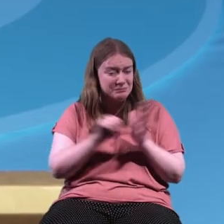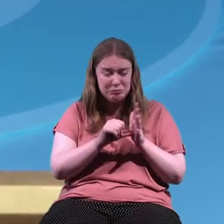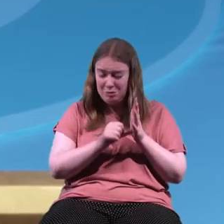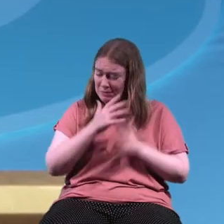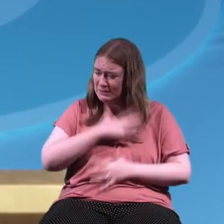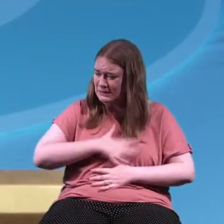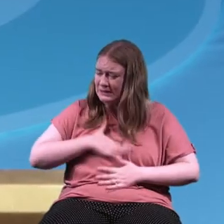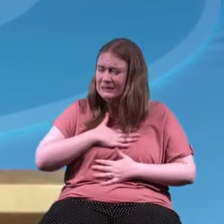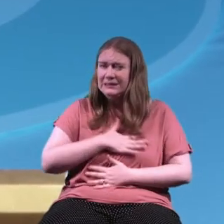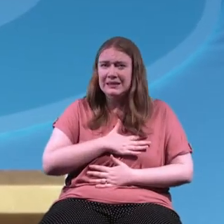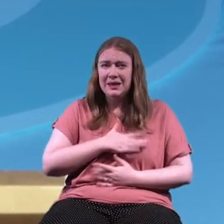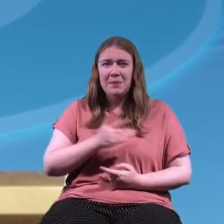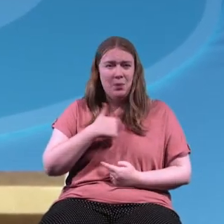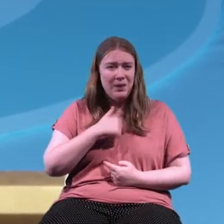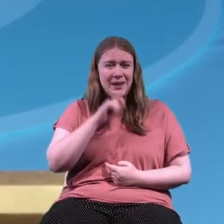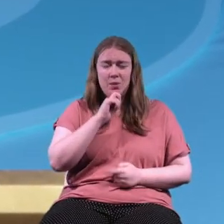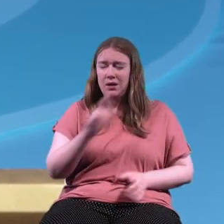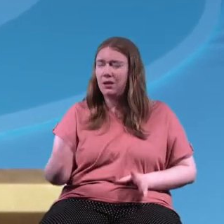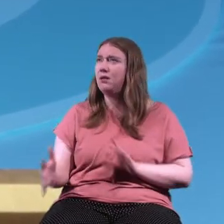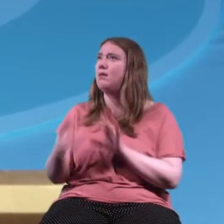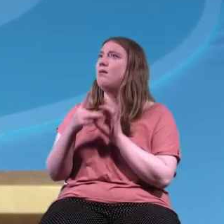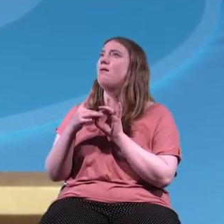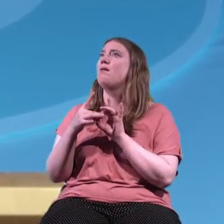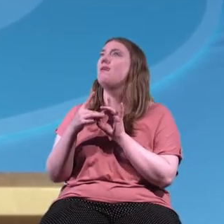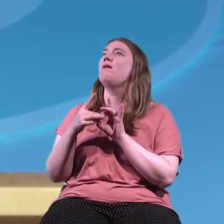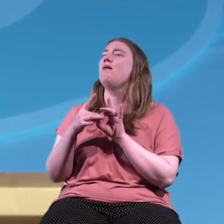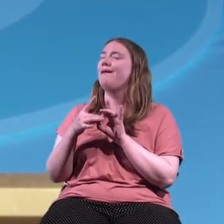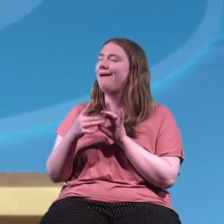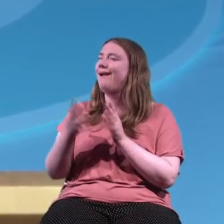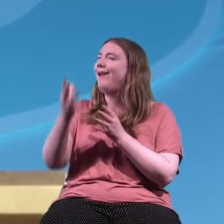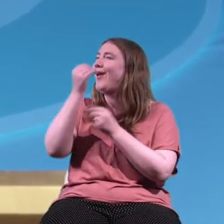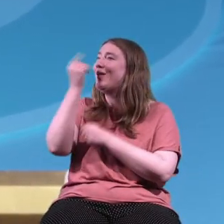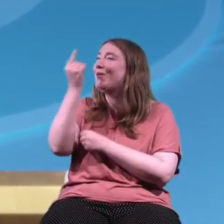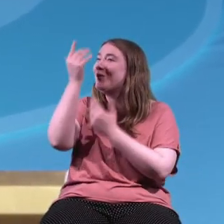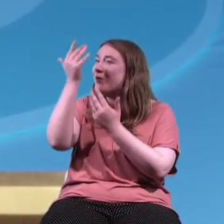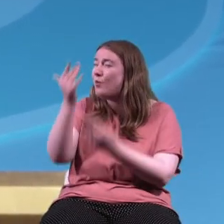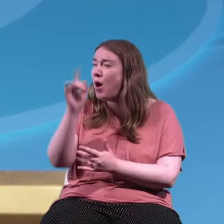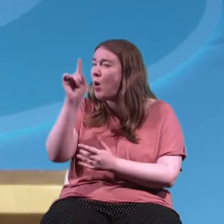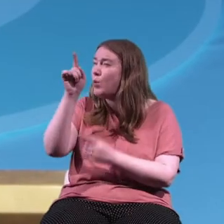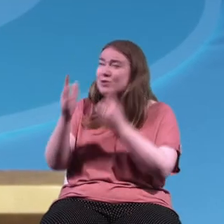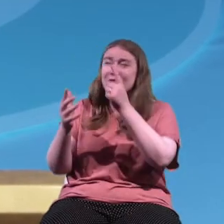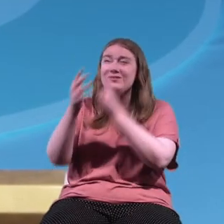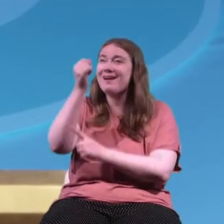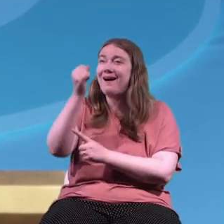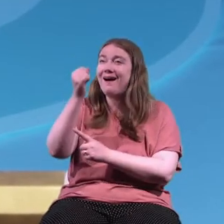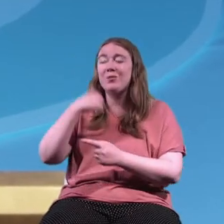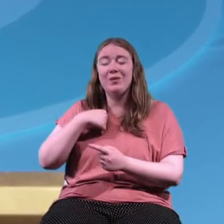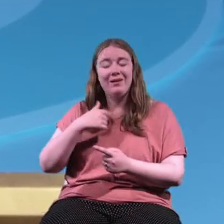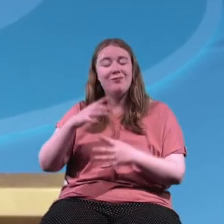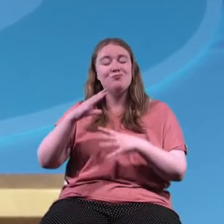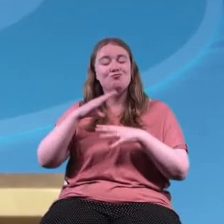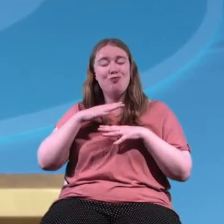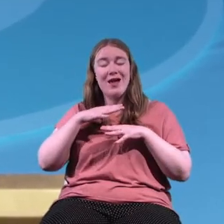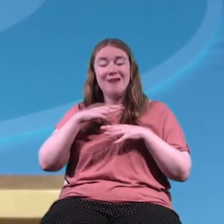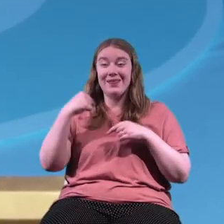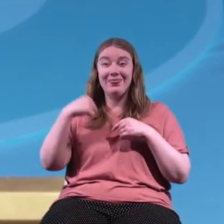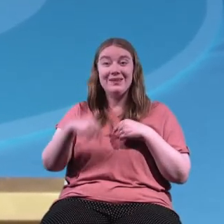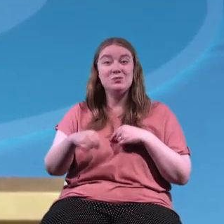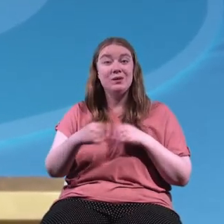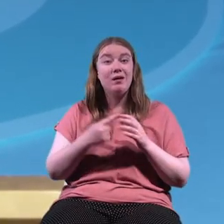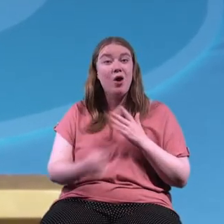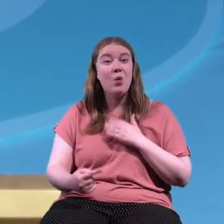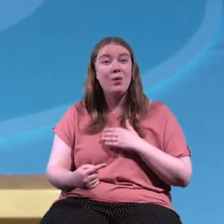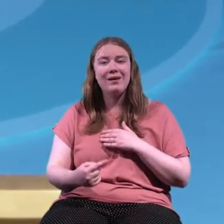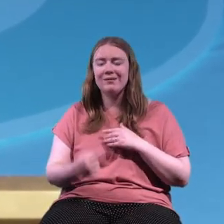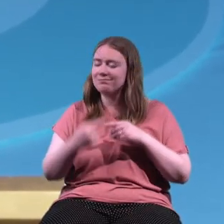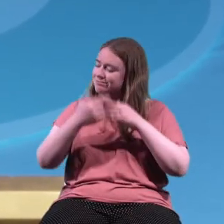are and what you've done, we would find rest, not just for this week, but for this